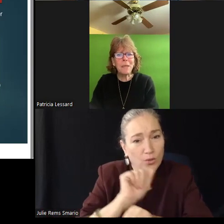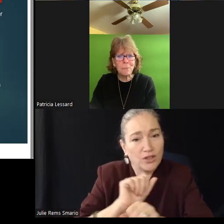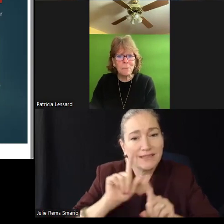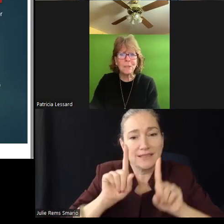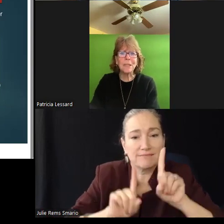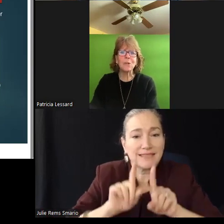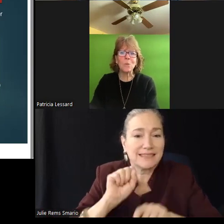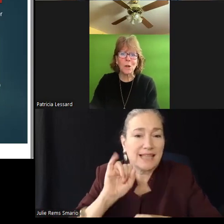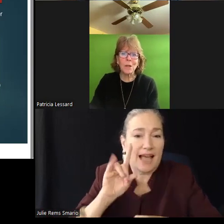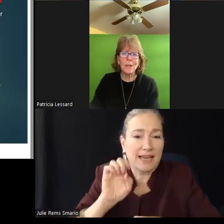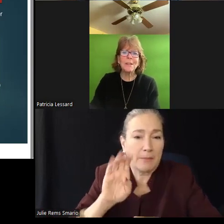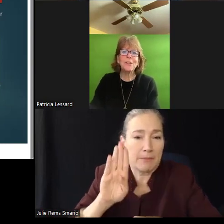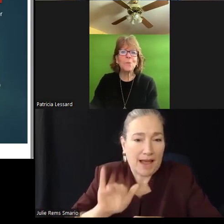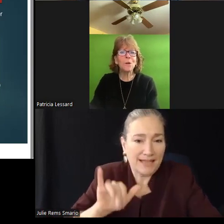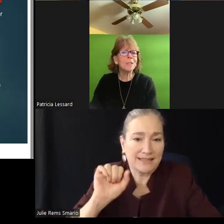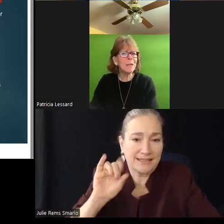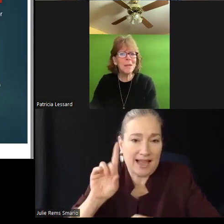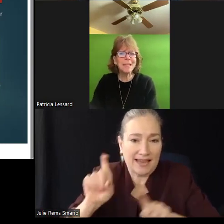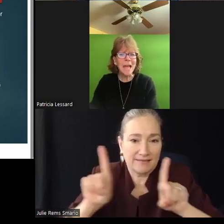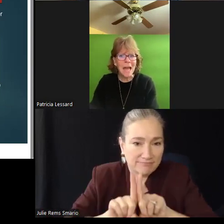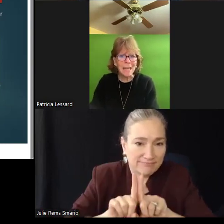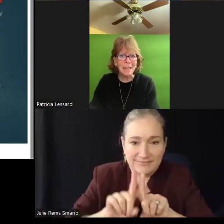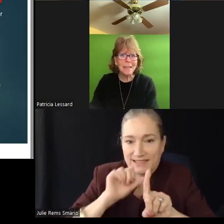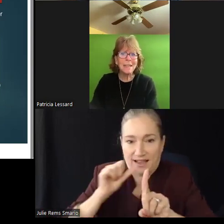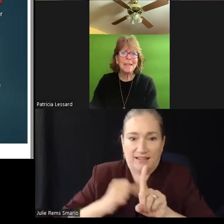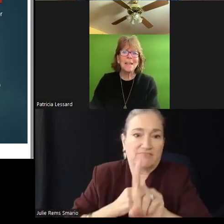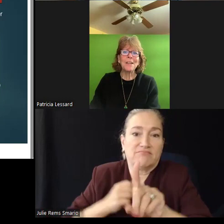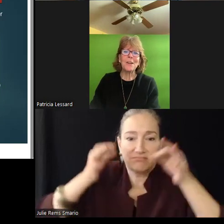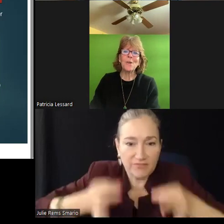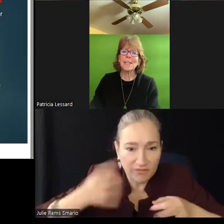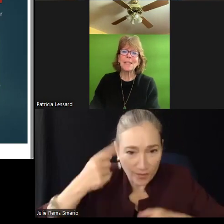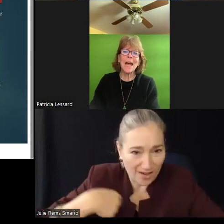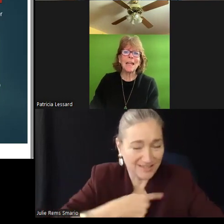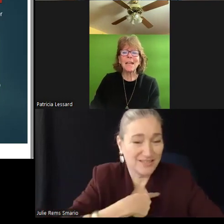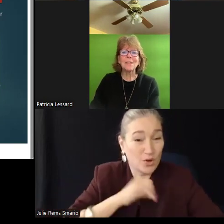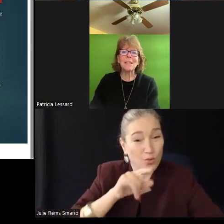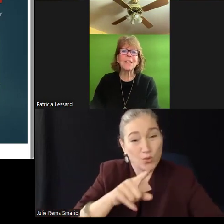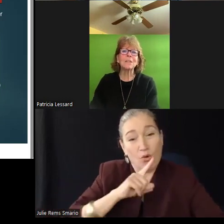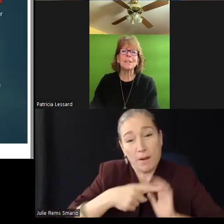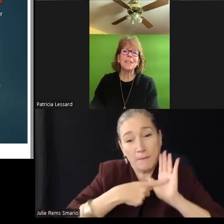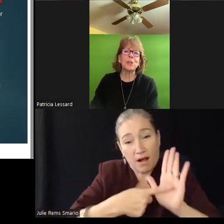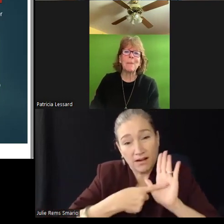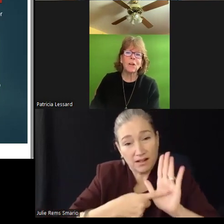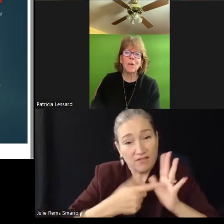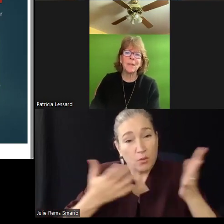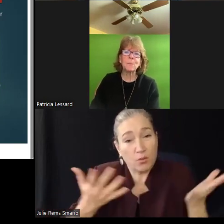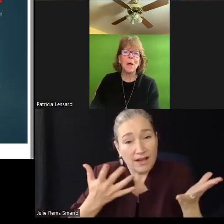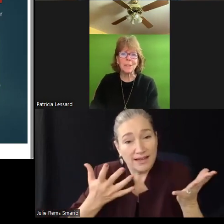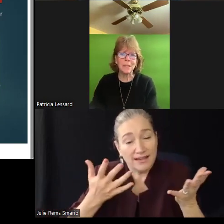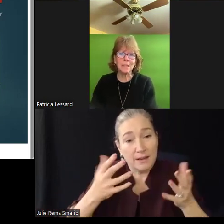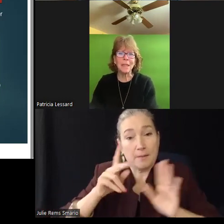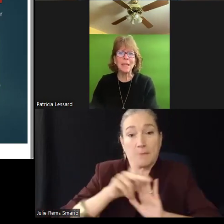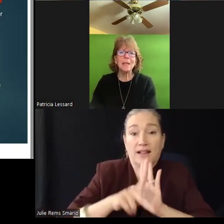deaf people in your work, that you work side by side. It's not like a single decision maker on